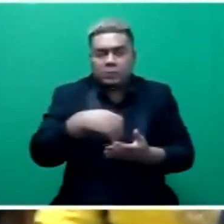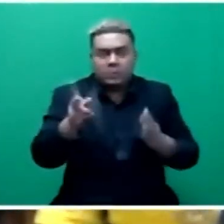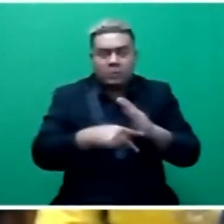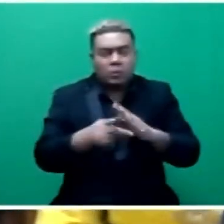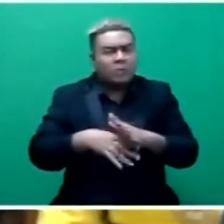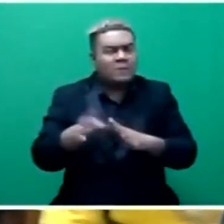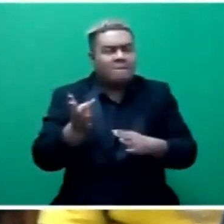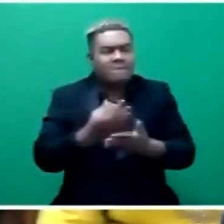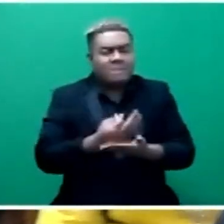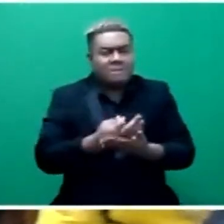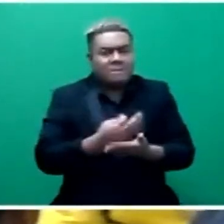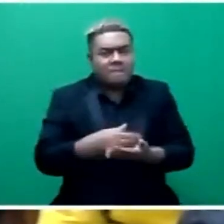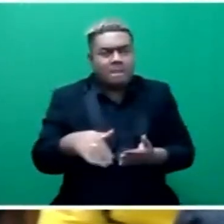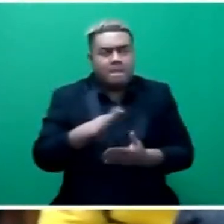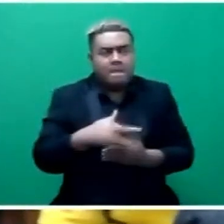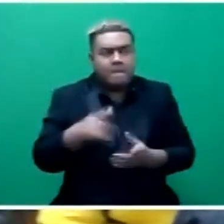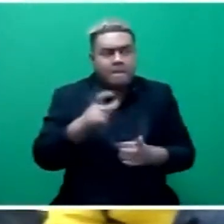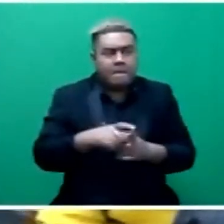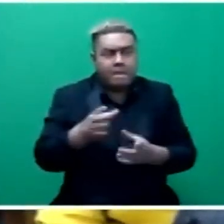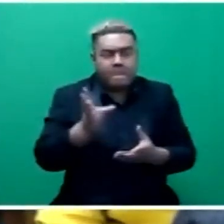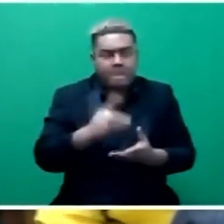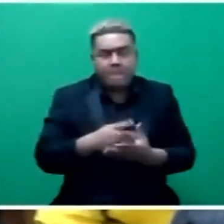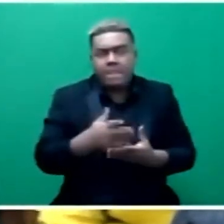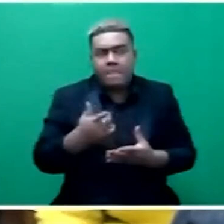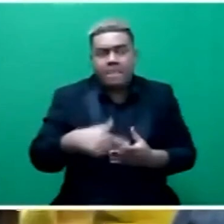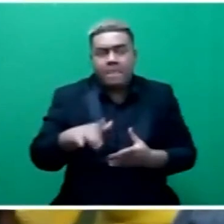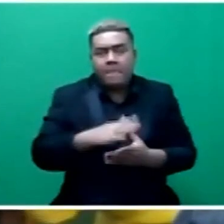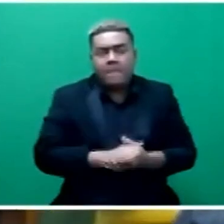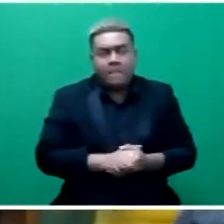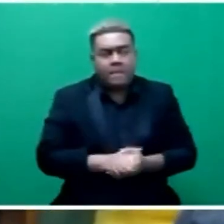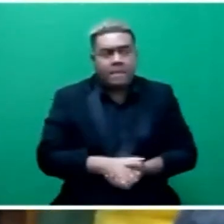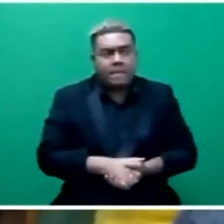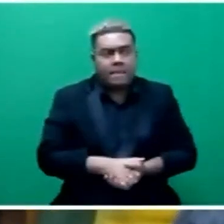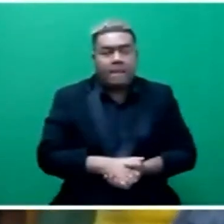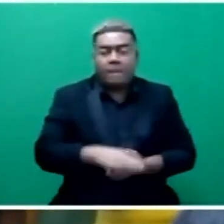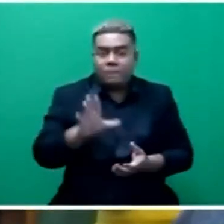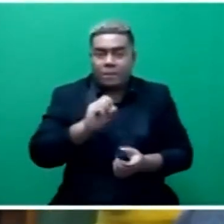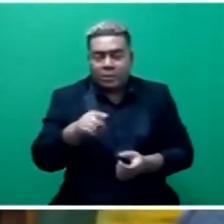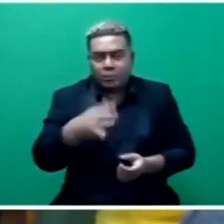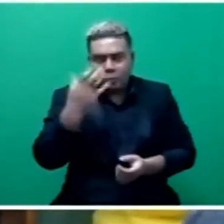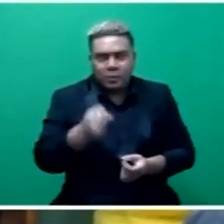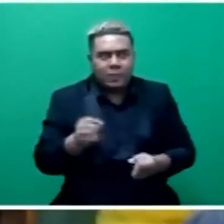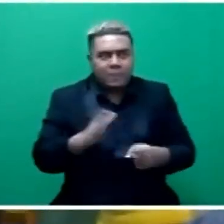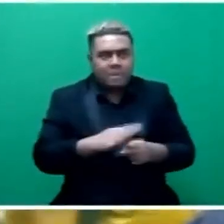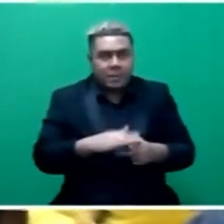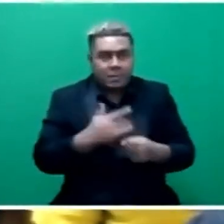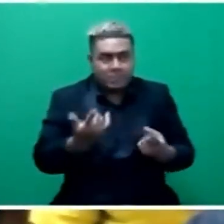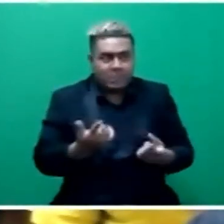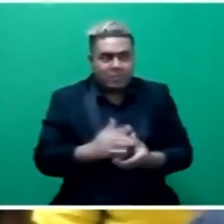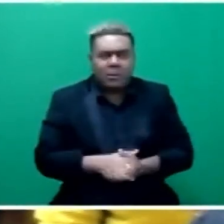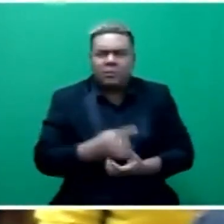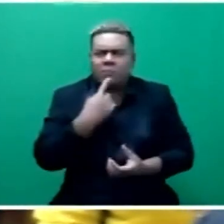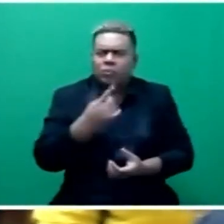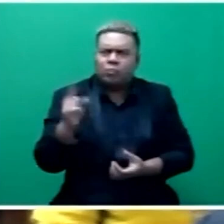financial position in Fiji, what is the debt level in Fiji, what is the growth prospects in Fiji, and from that you can make you an extrapolation. They're saying to